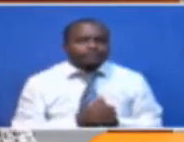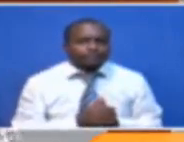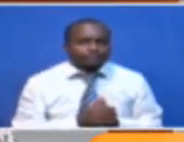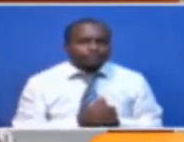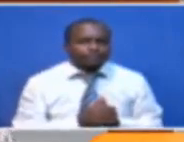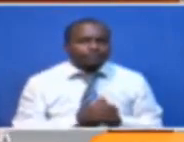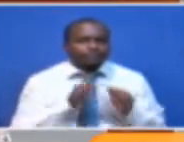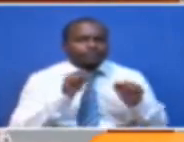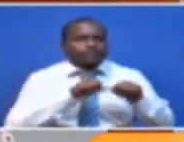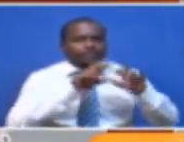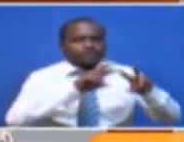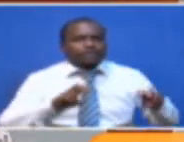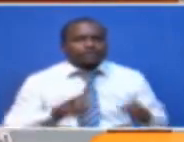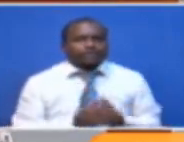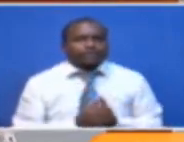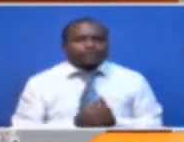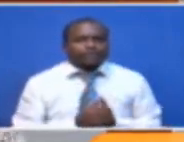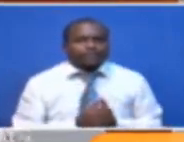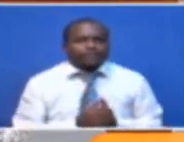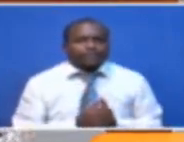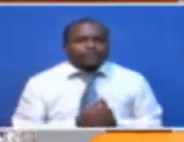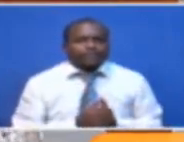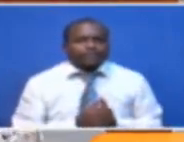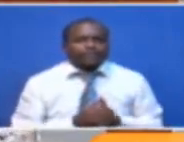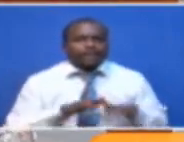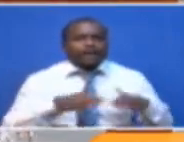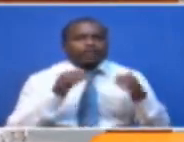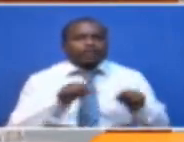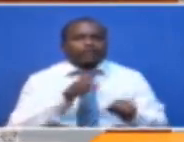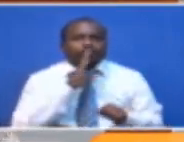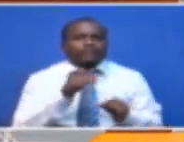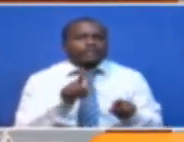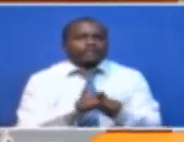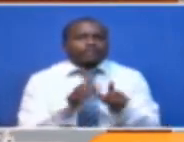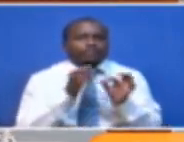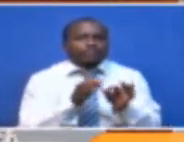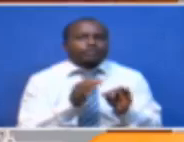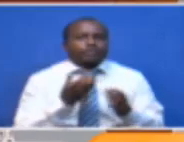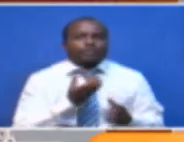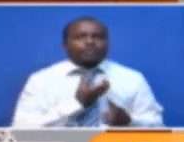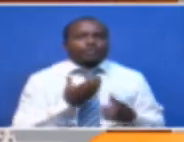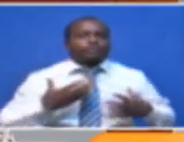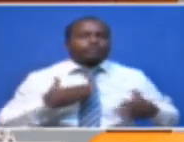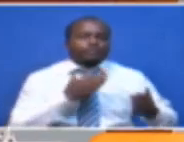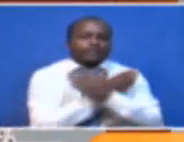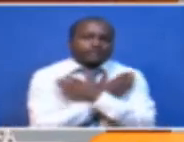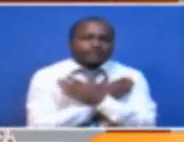check. How can you be the same when your own people are betraying you? Mm. Yes.